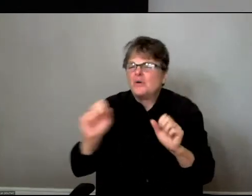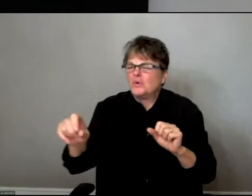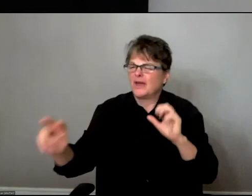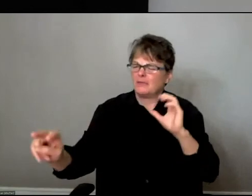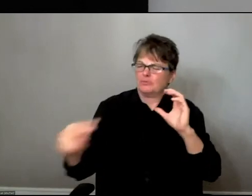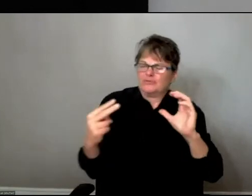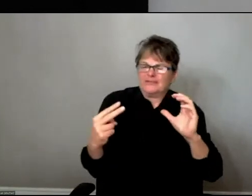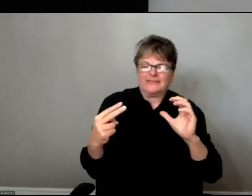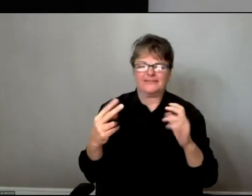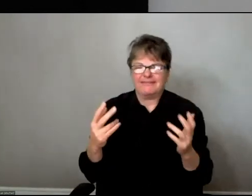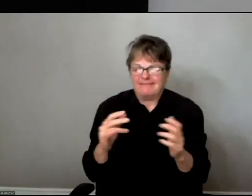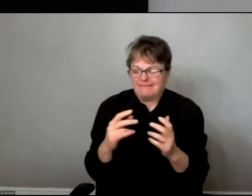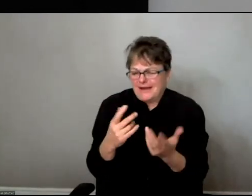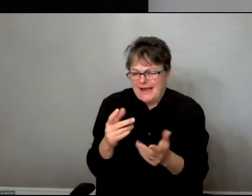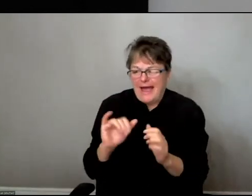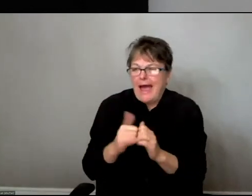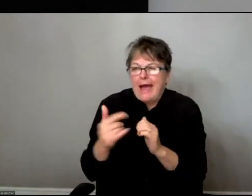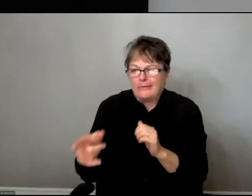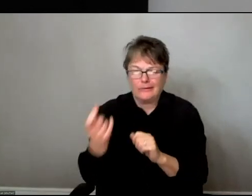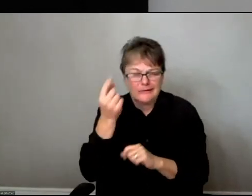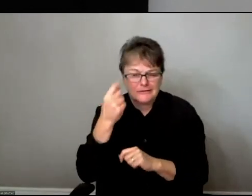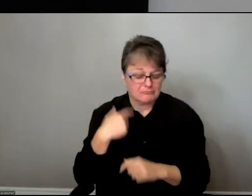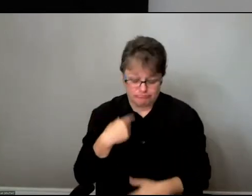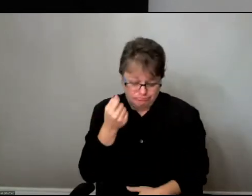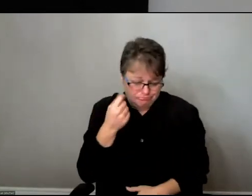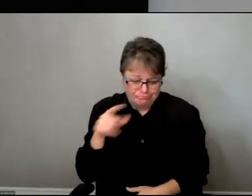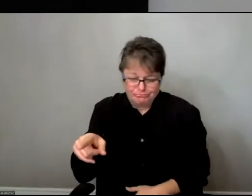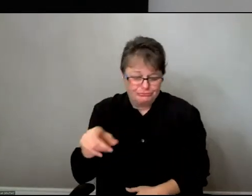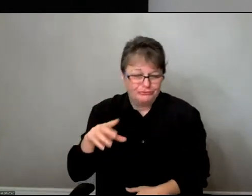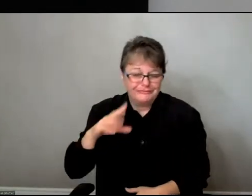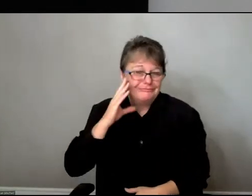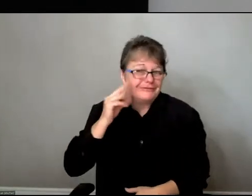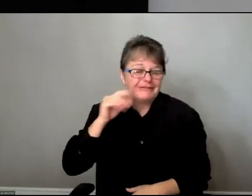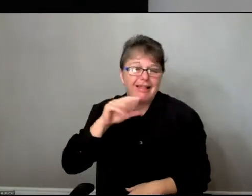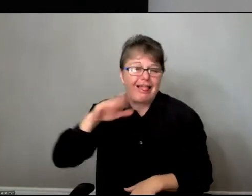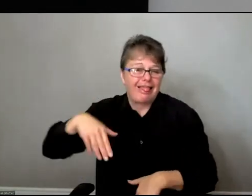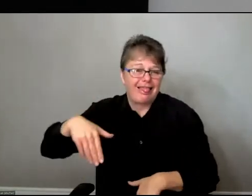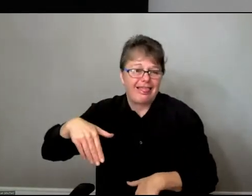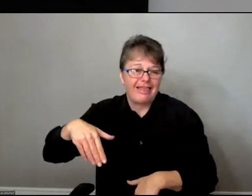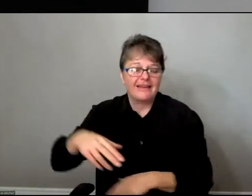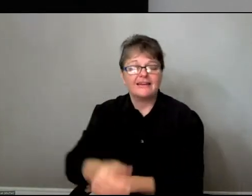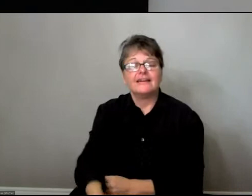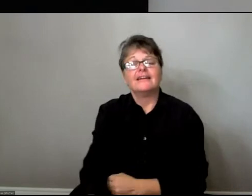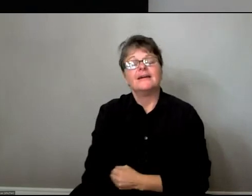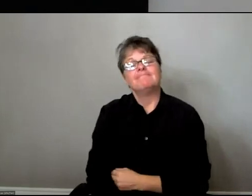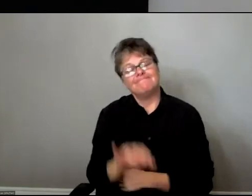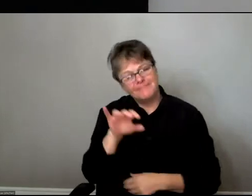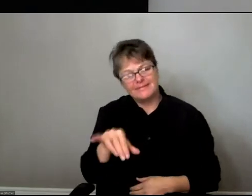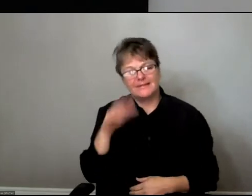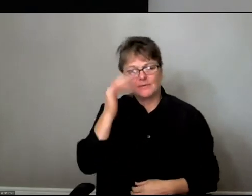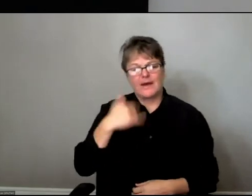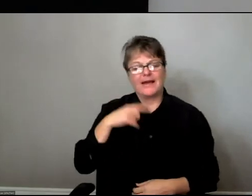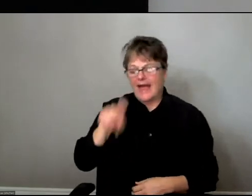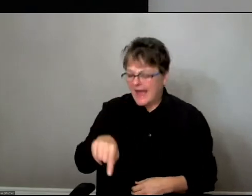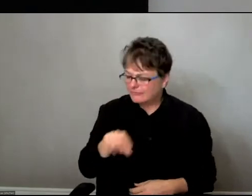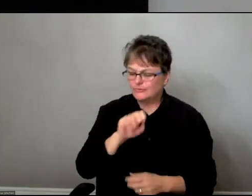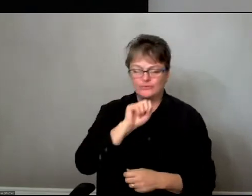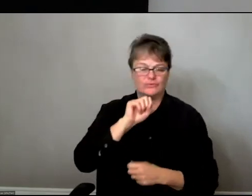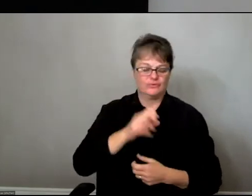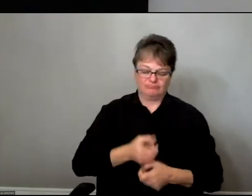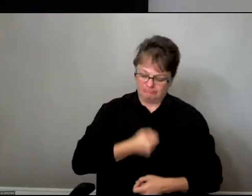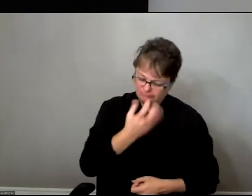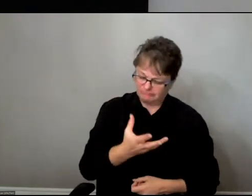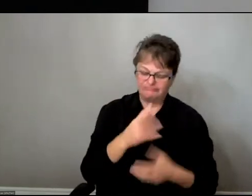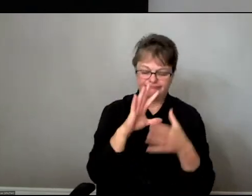through? That is why I need to tell our story, so that people who are in these unhealthy